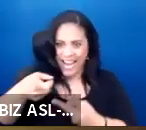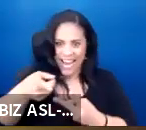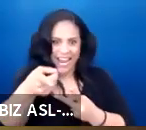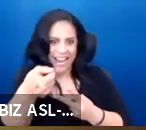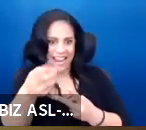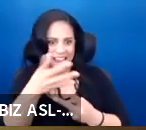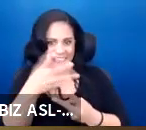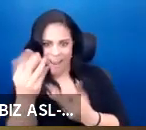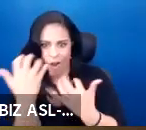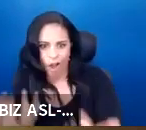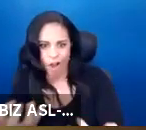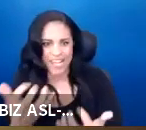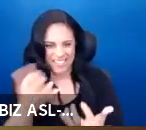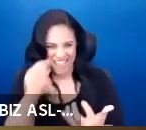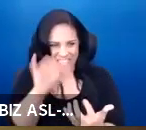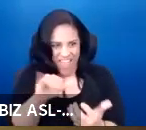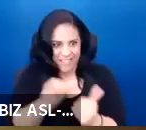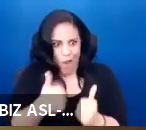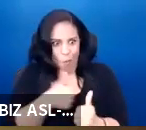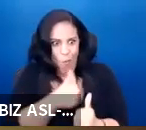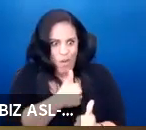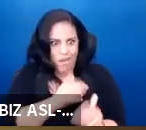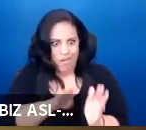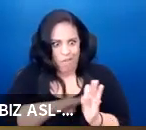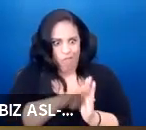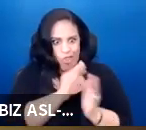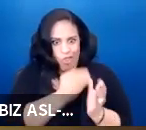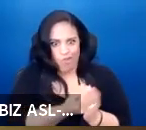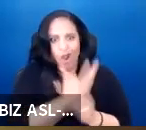between that we thrive on. And I know it fuels me.